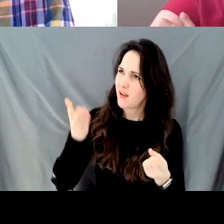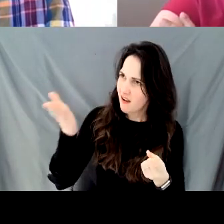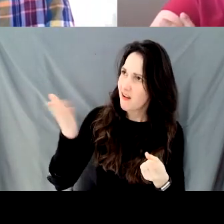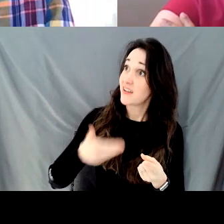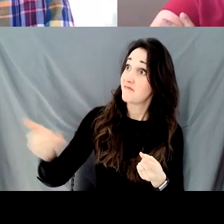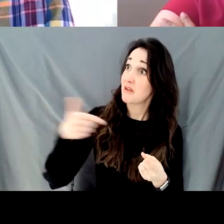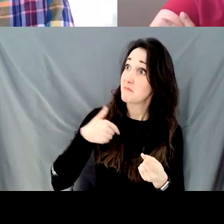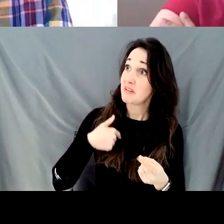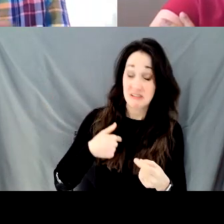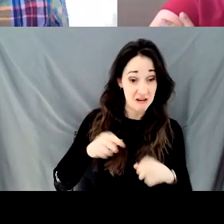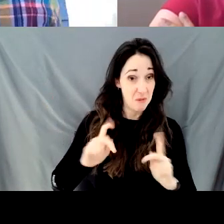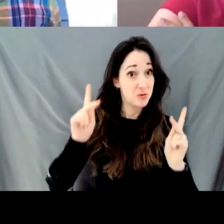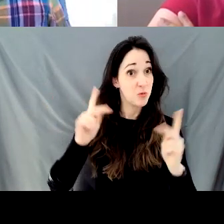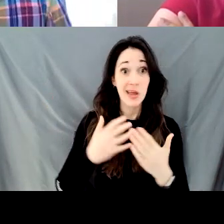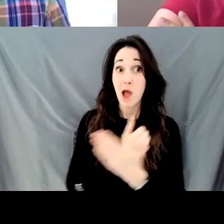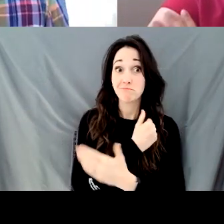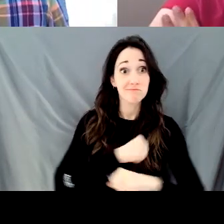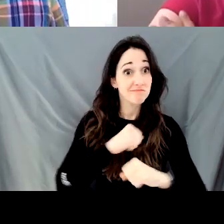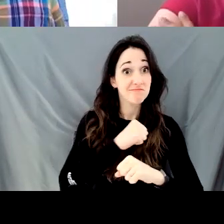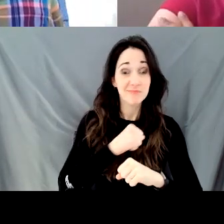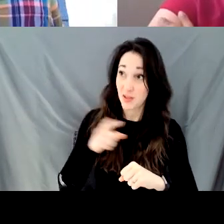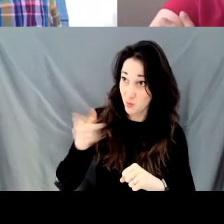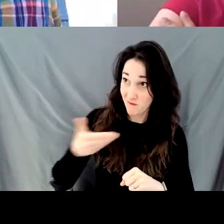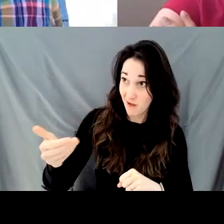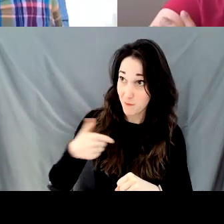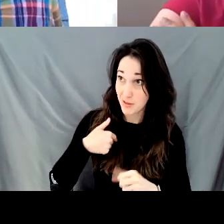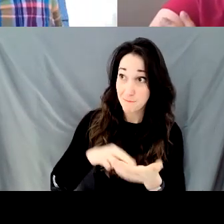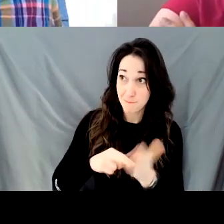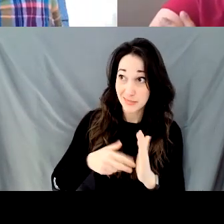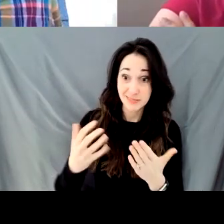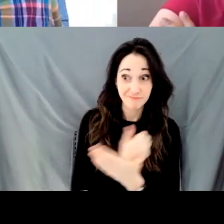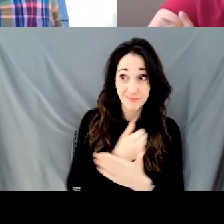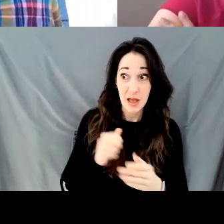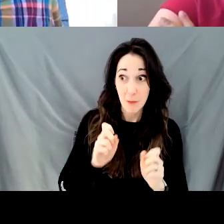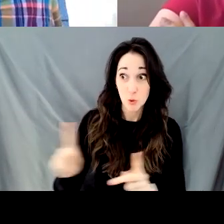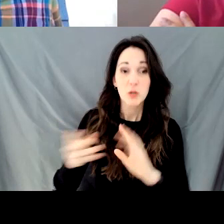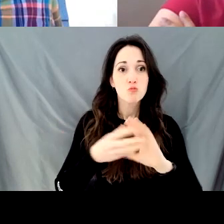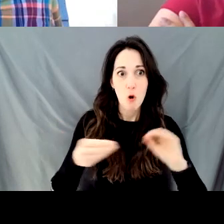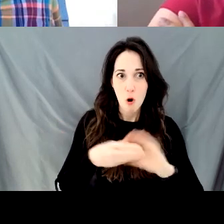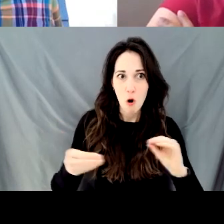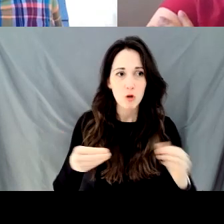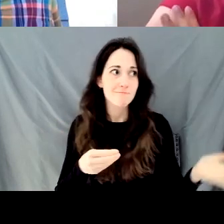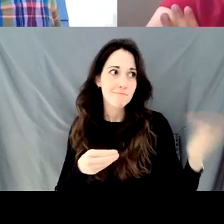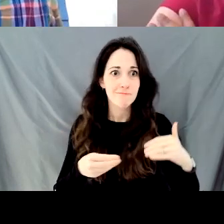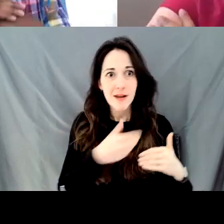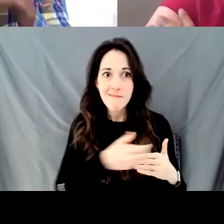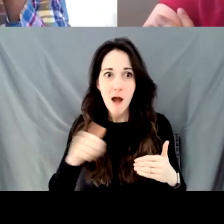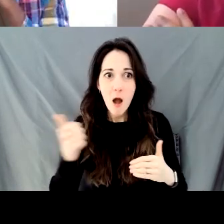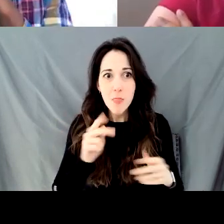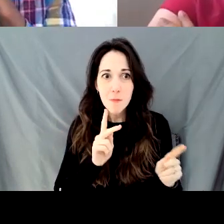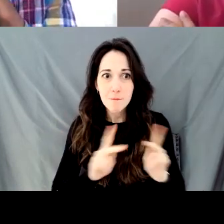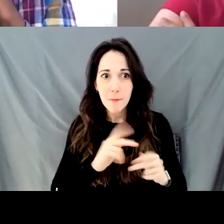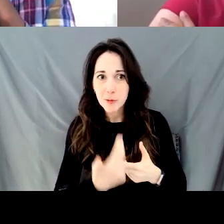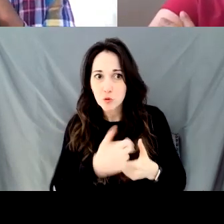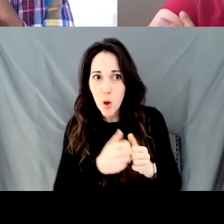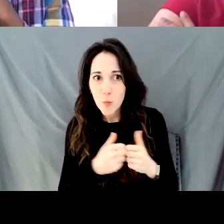me at a table, please know that I'm going to use that opportunity. I'm going to invite other people with me. And eventually you'll either